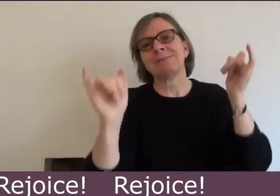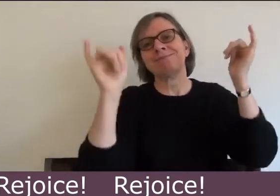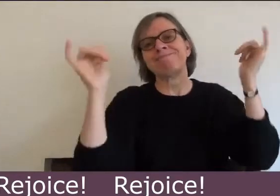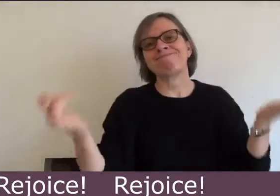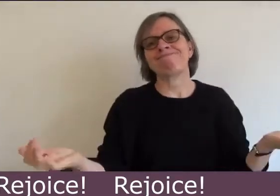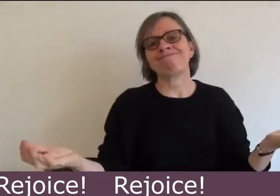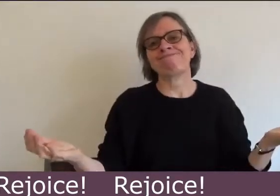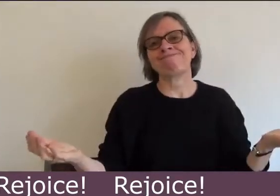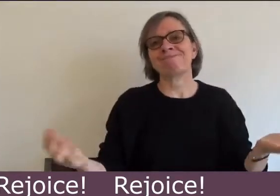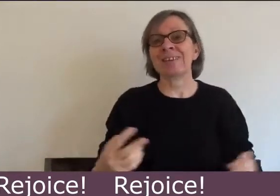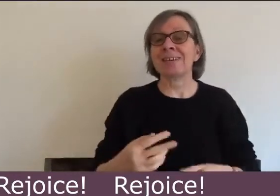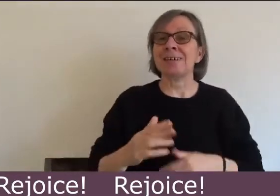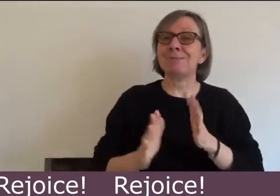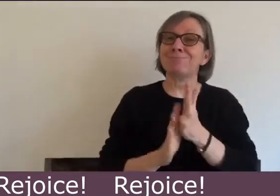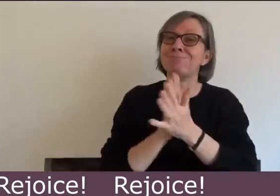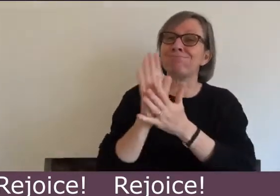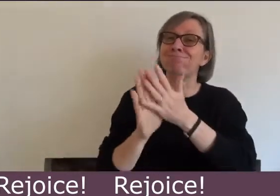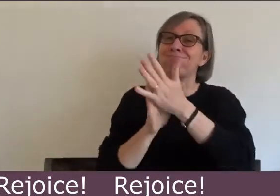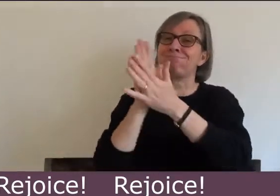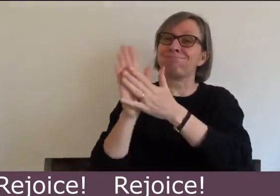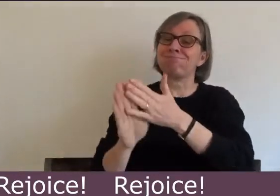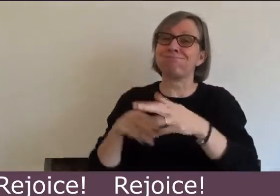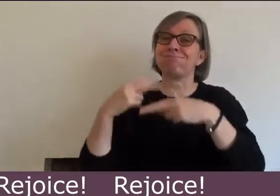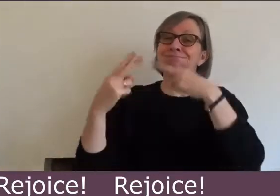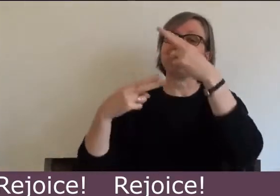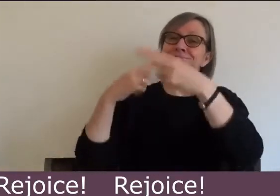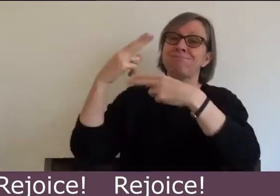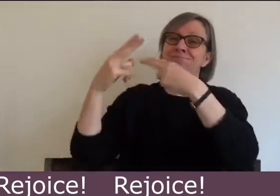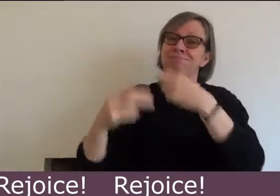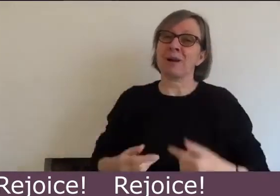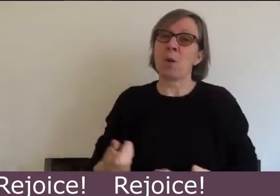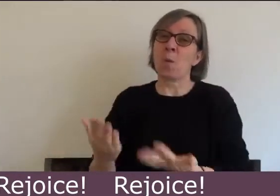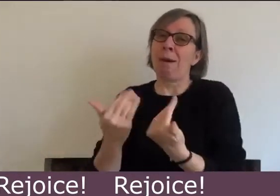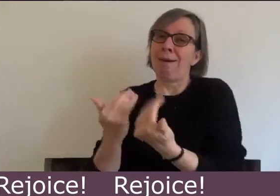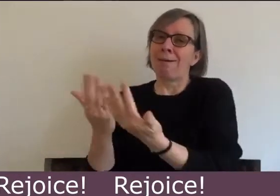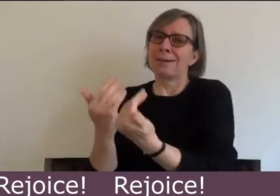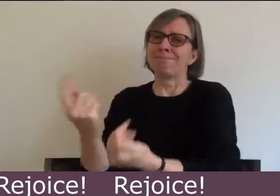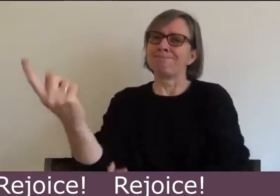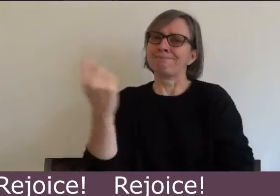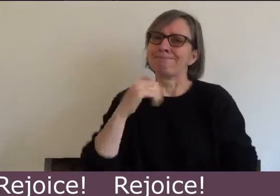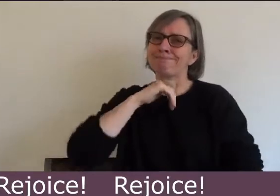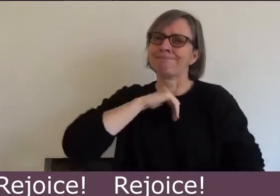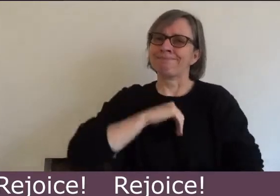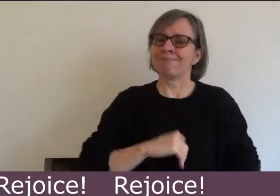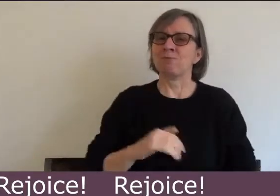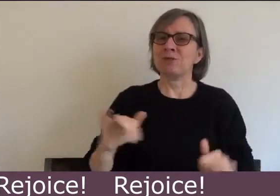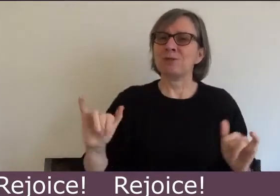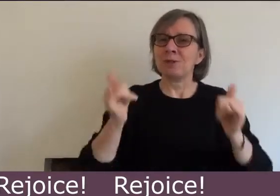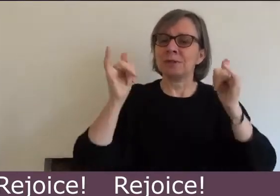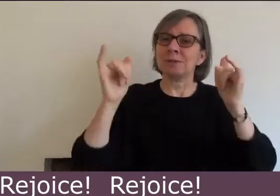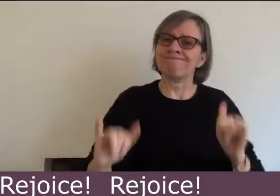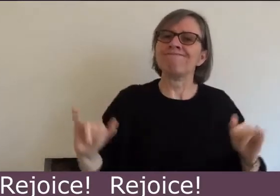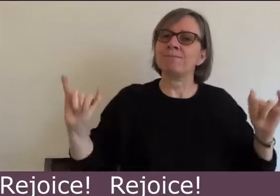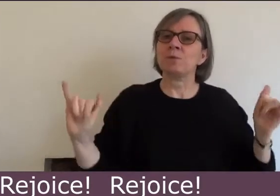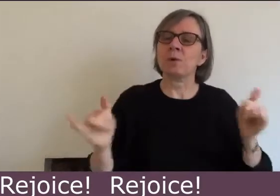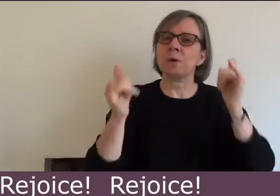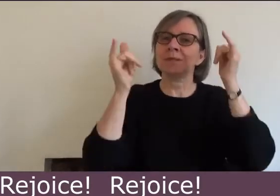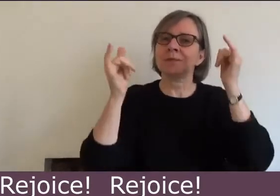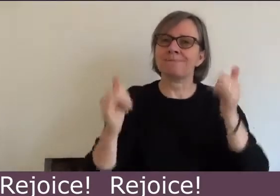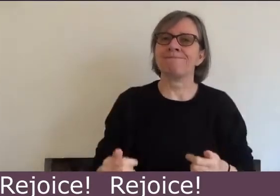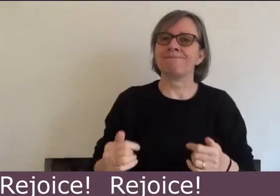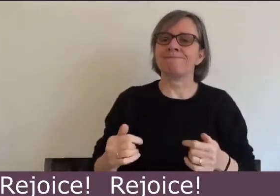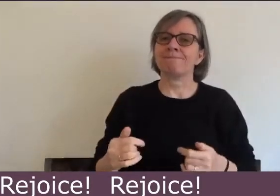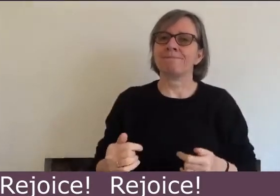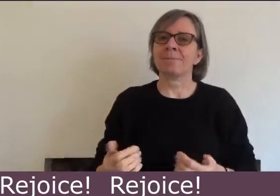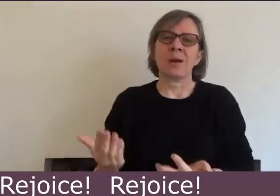rejoice, rejoice, rejoice. Oh, lift your voice and sing, and open up your hearts to welcome Him. Rejoice,